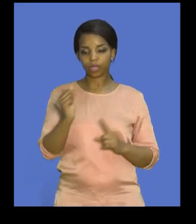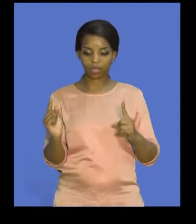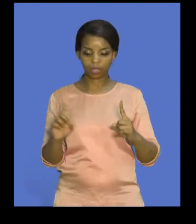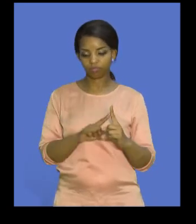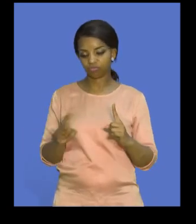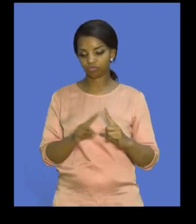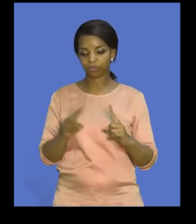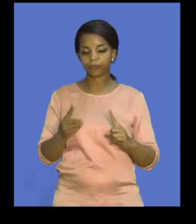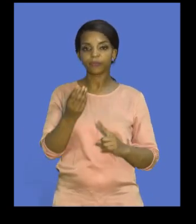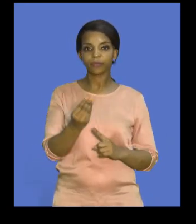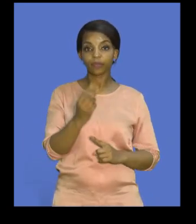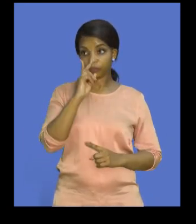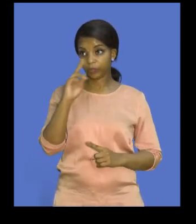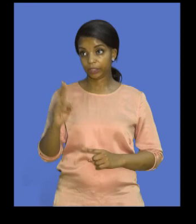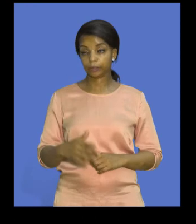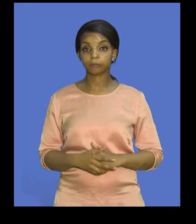right?